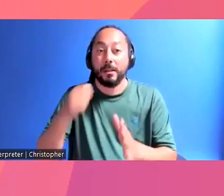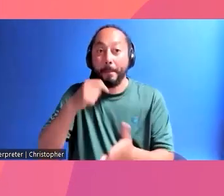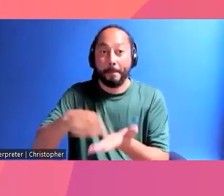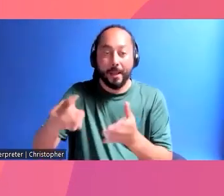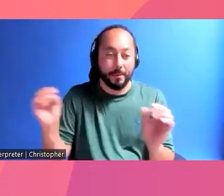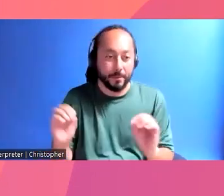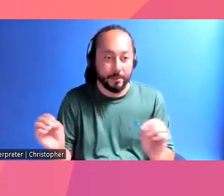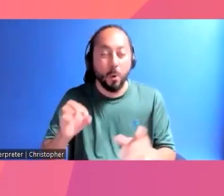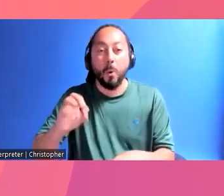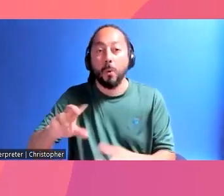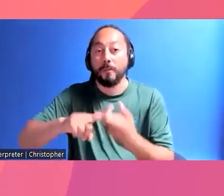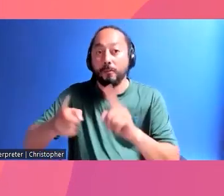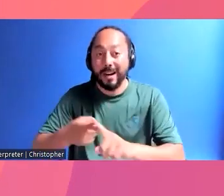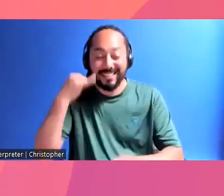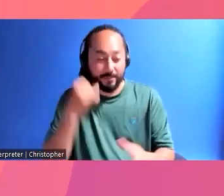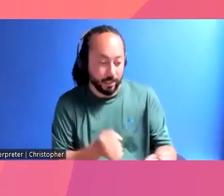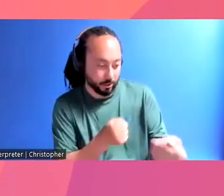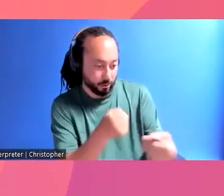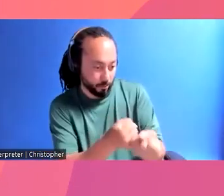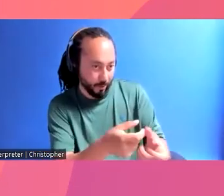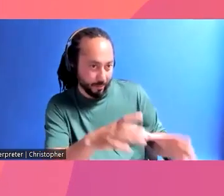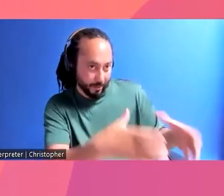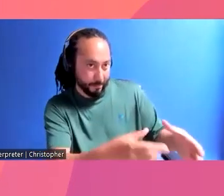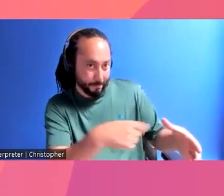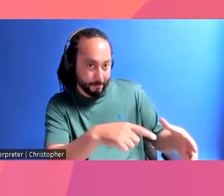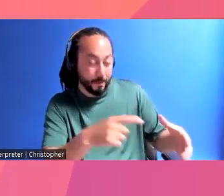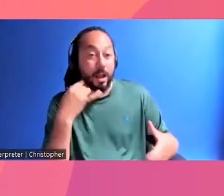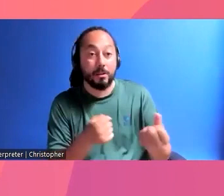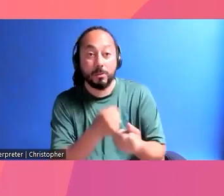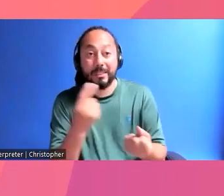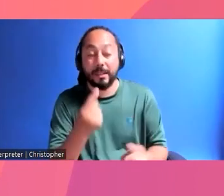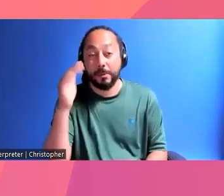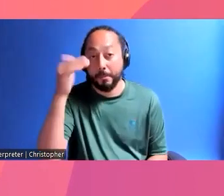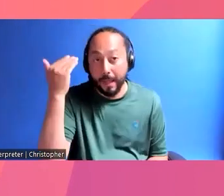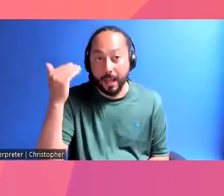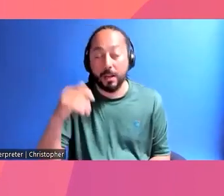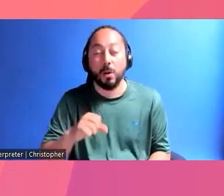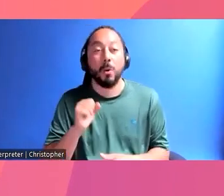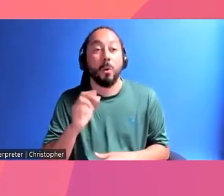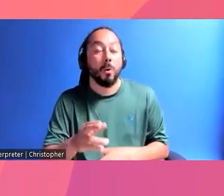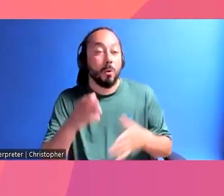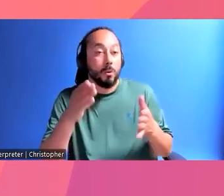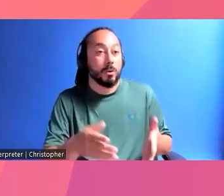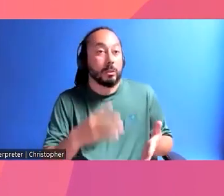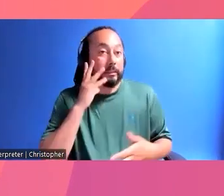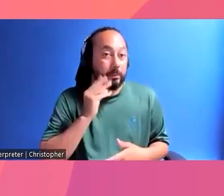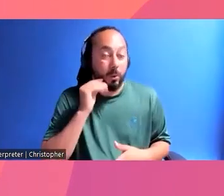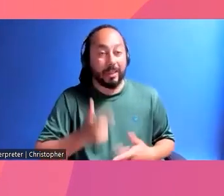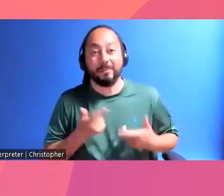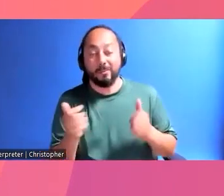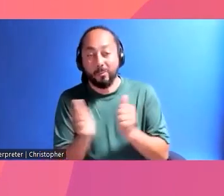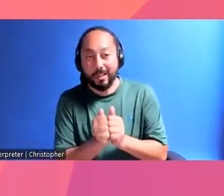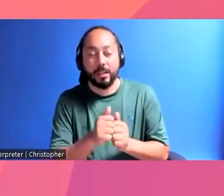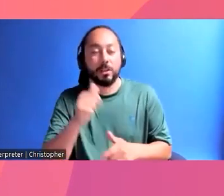with activities of daily living for someone who is Black and experiencing or living with a traumatic brain injury.